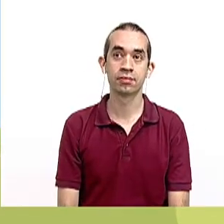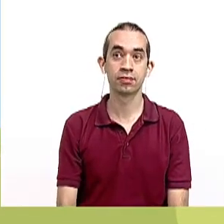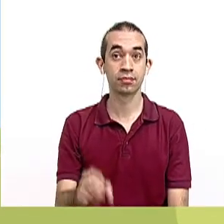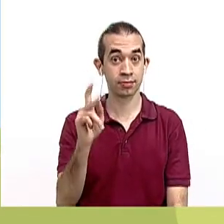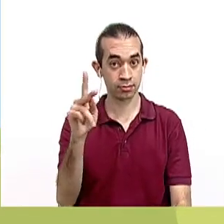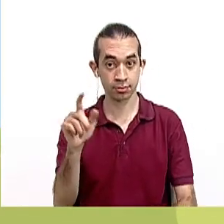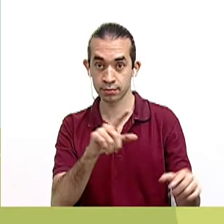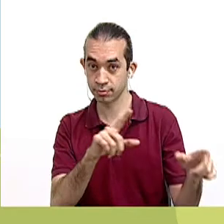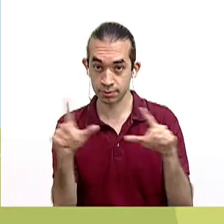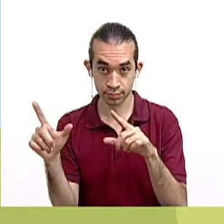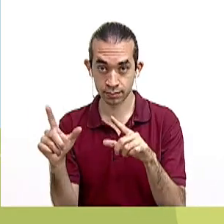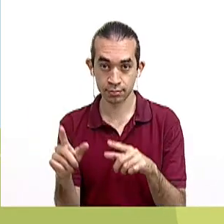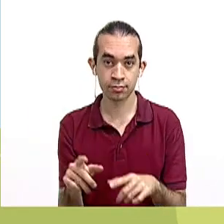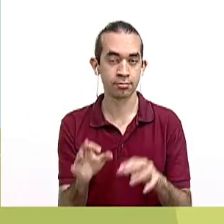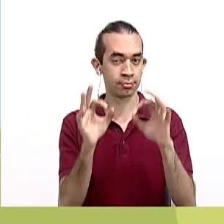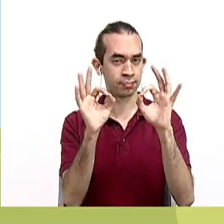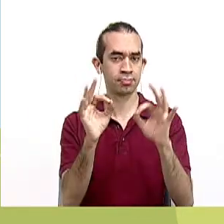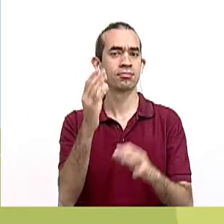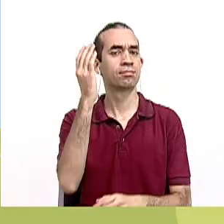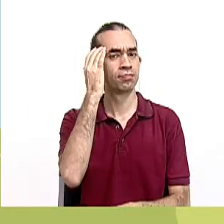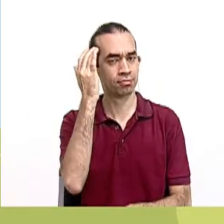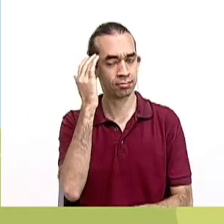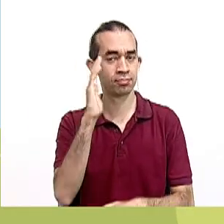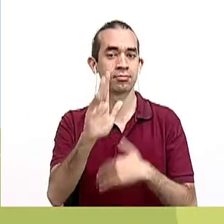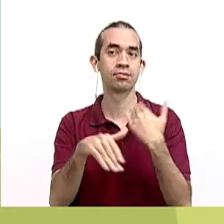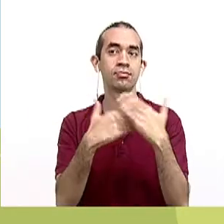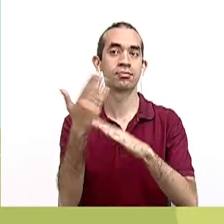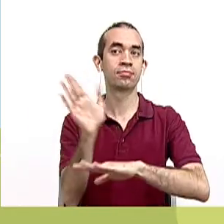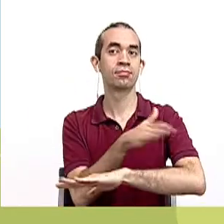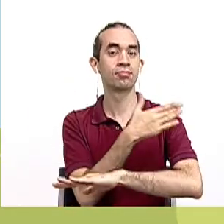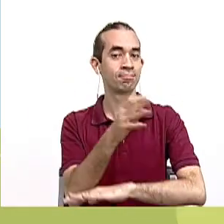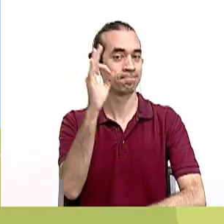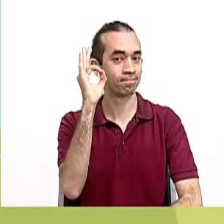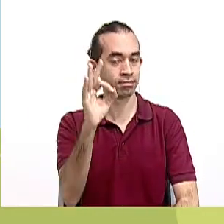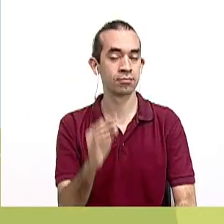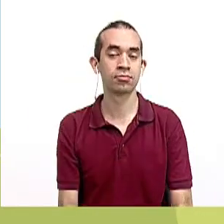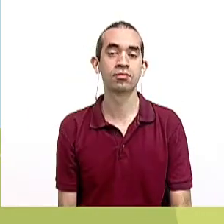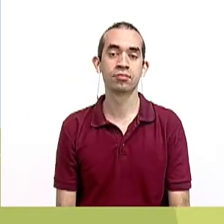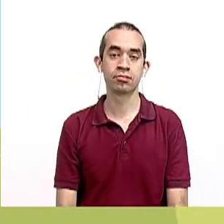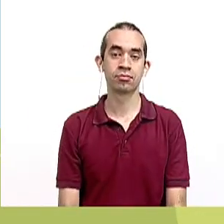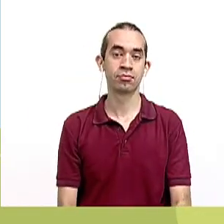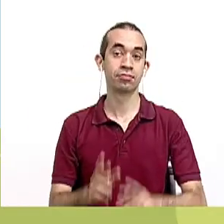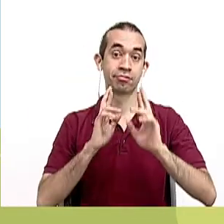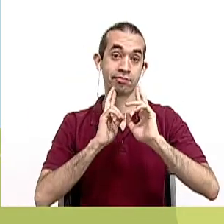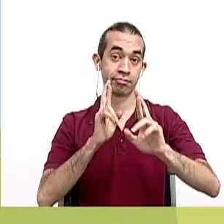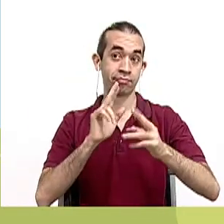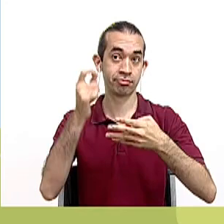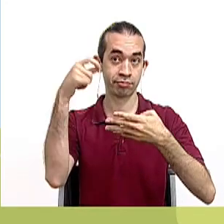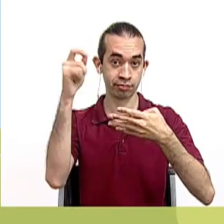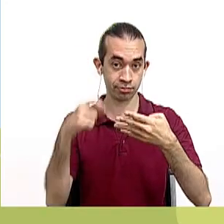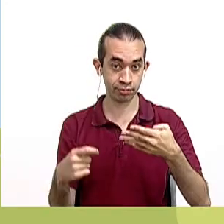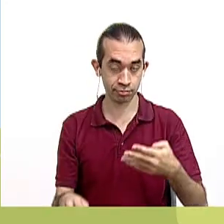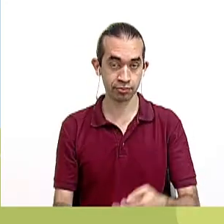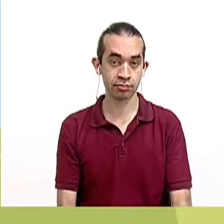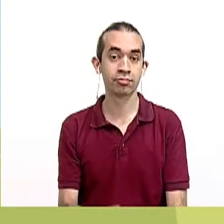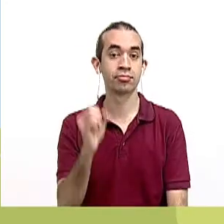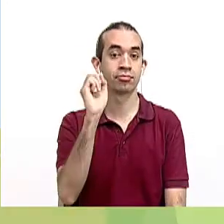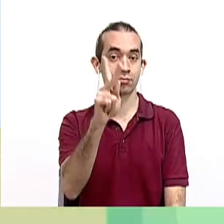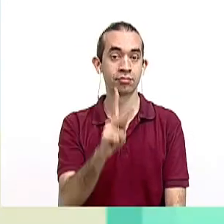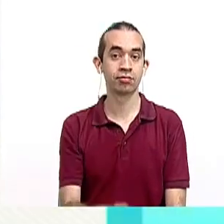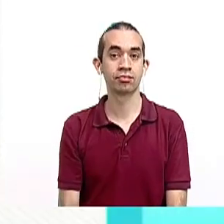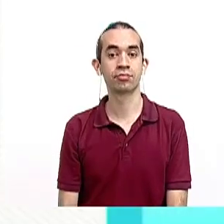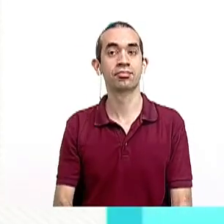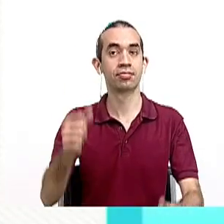Okay, ready? I bet you already know all the song, right? So let's check your answers. Okay,